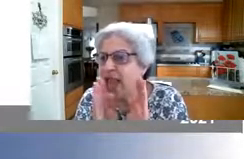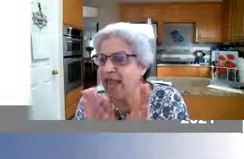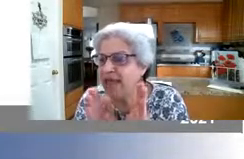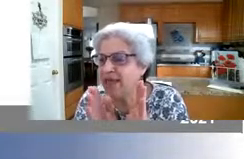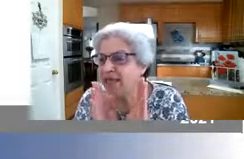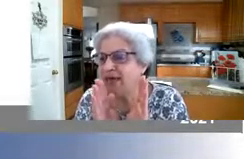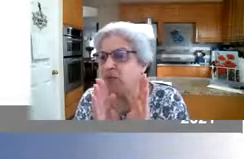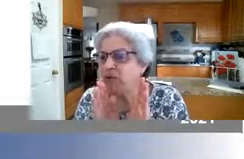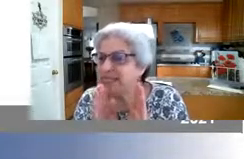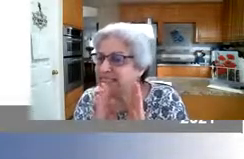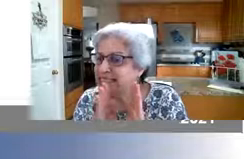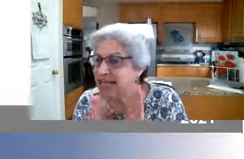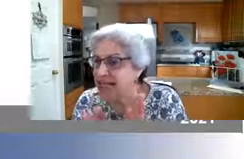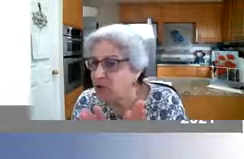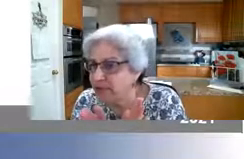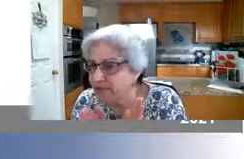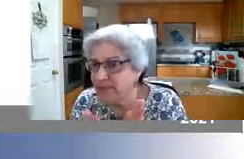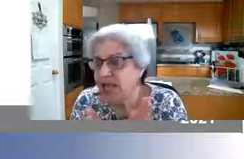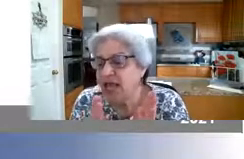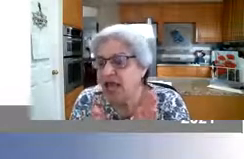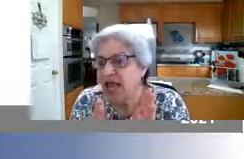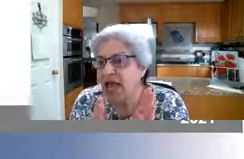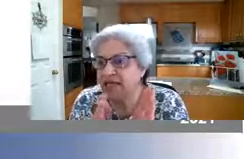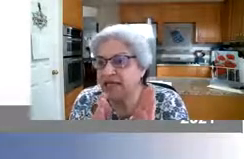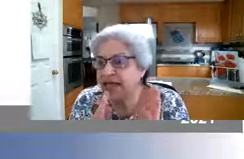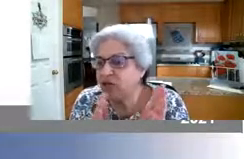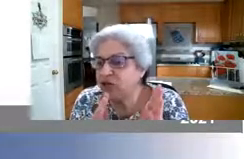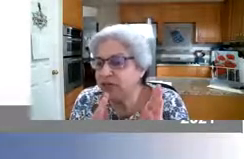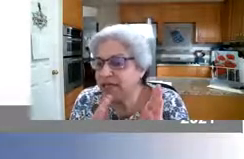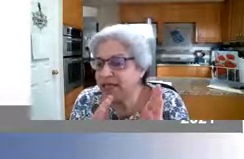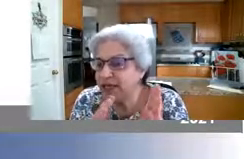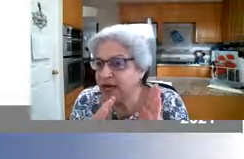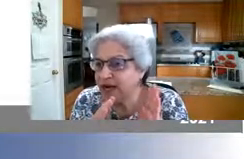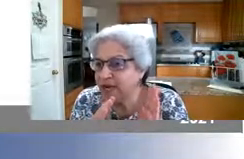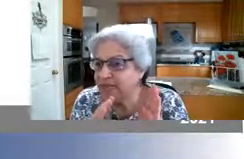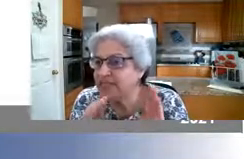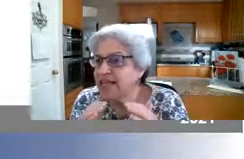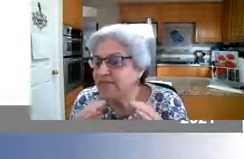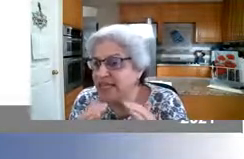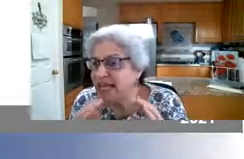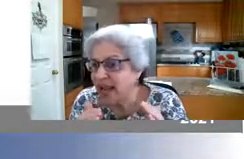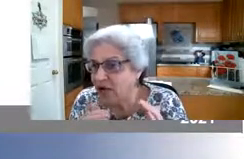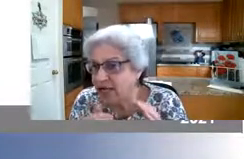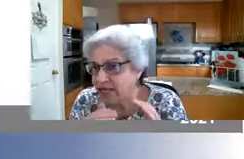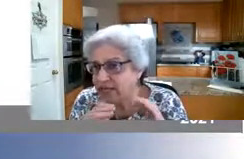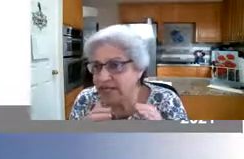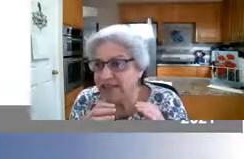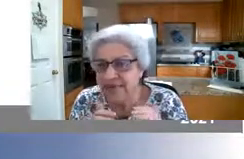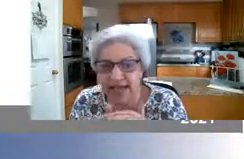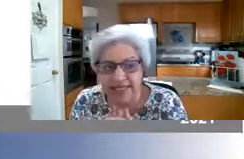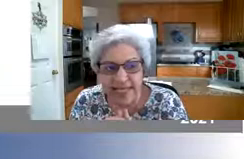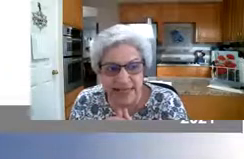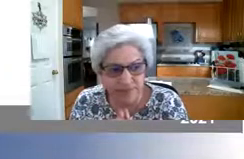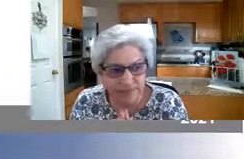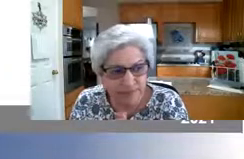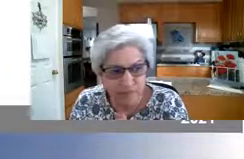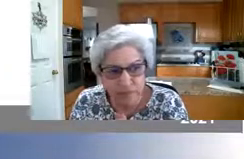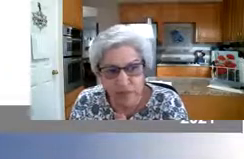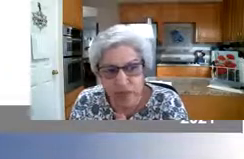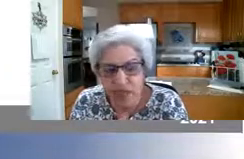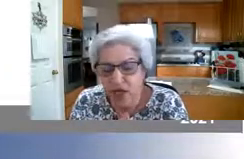in a way that would be stable and that could be safely carried in the